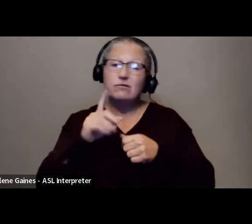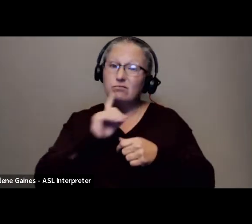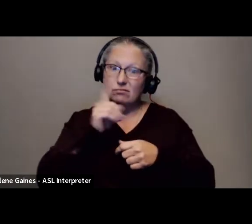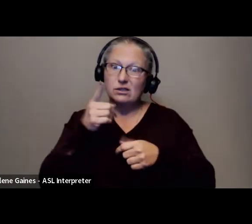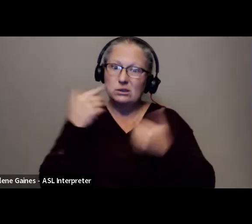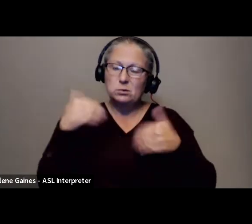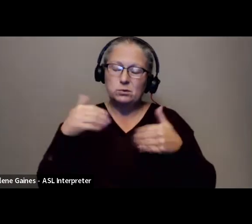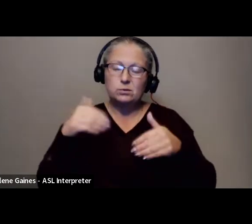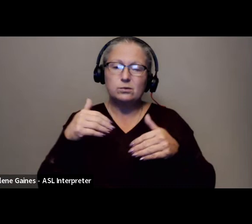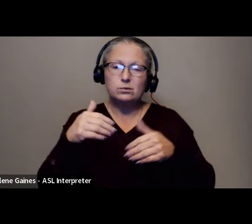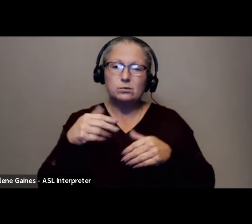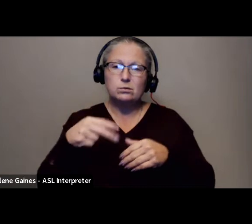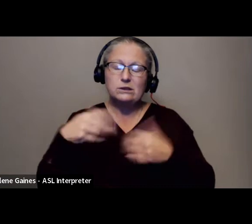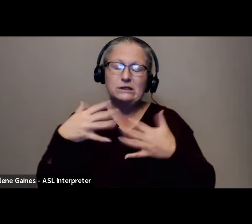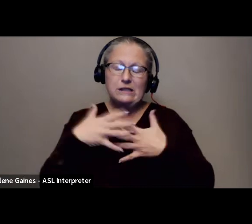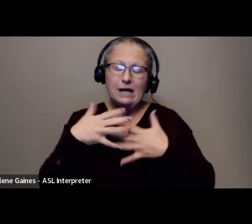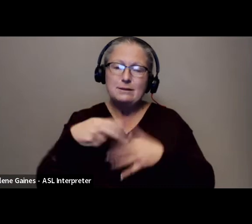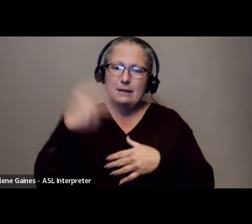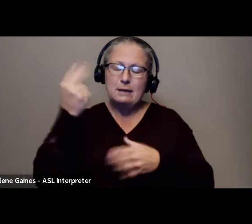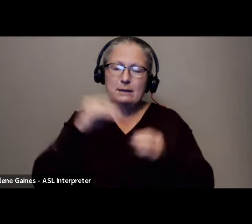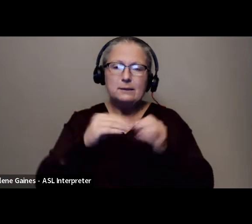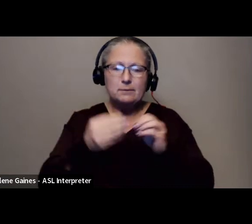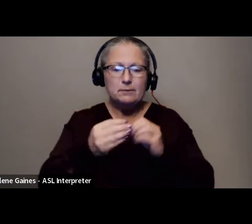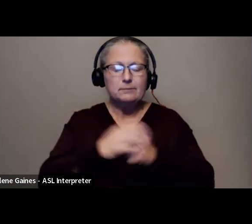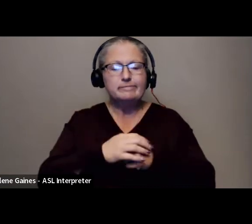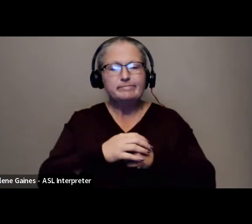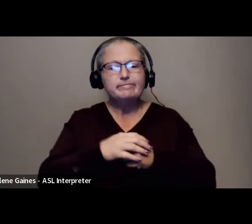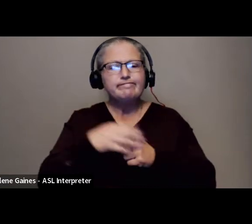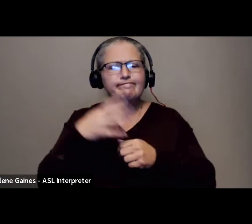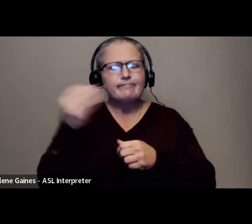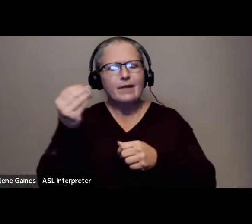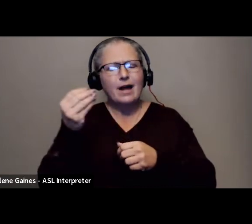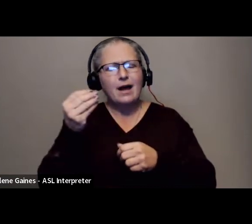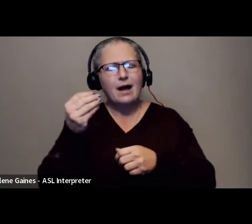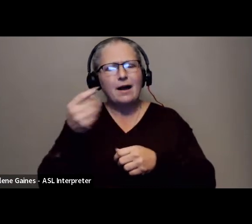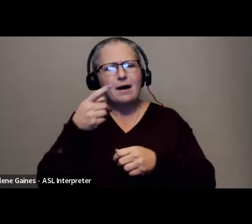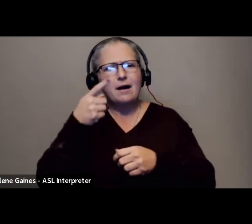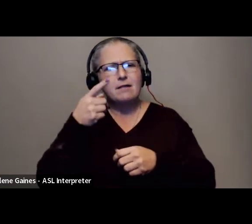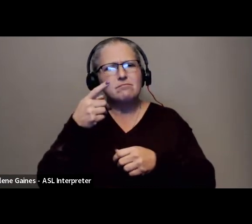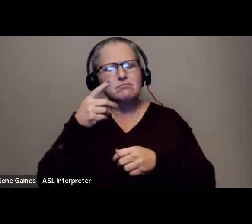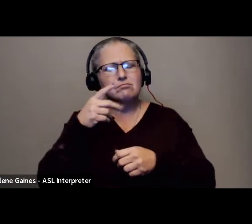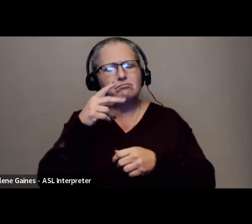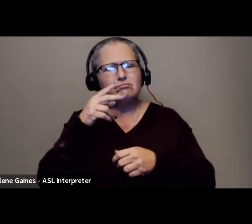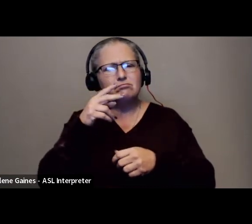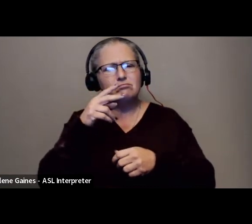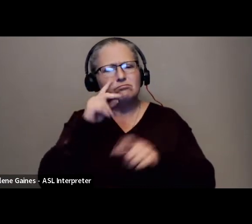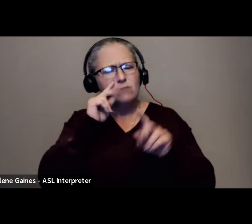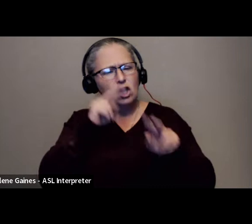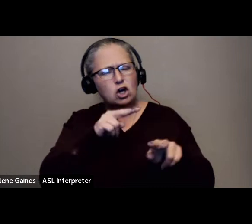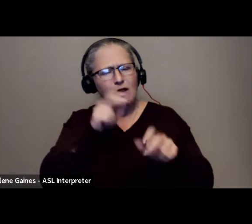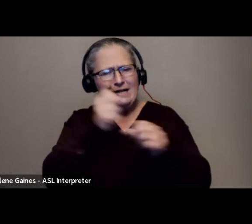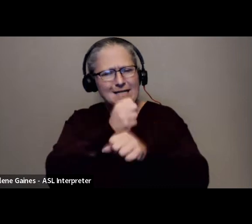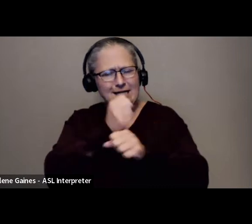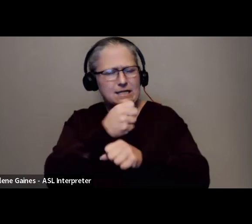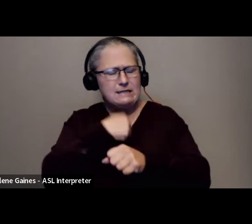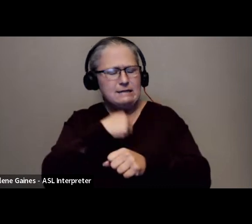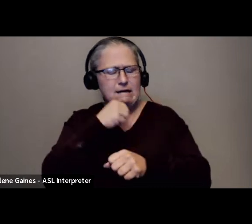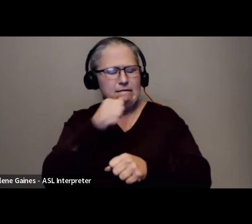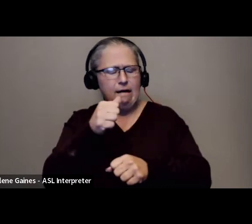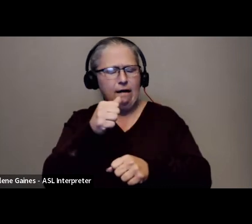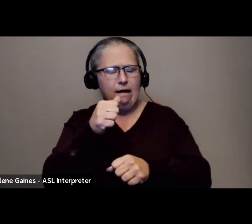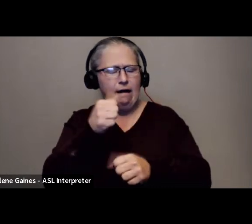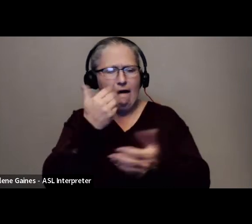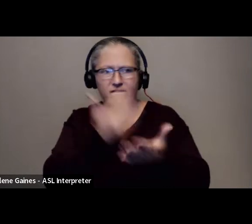pretty, pretty scary. Mhm. And according to these statistics, which I did not validate